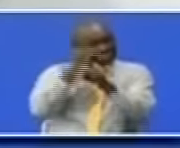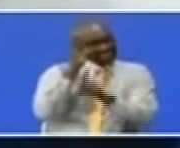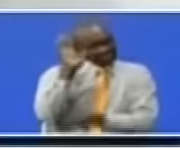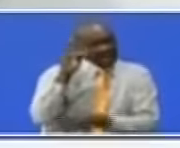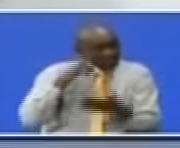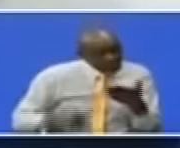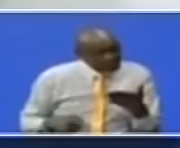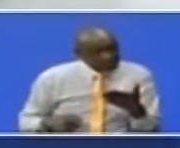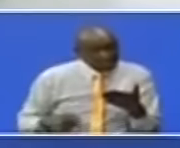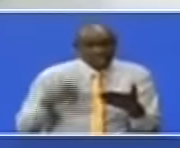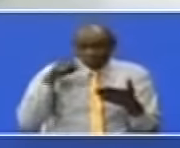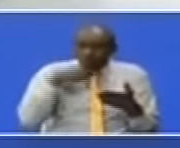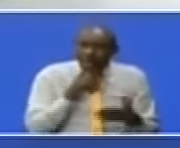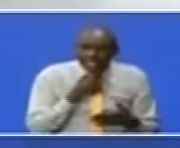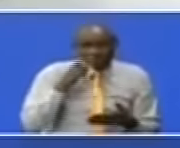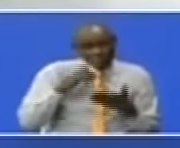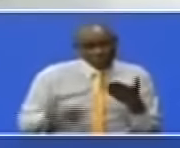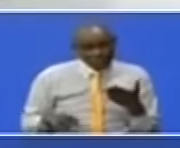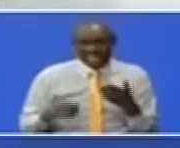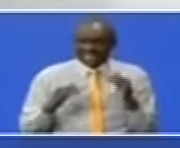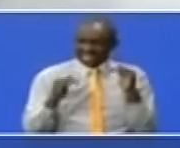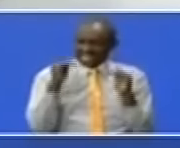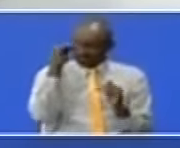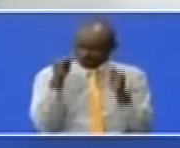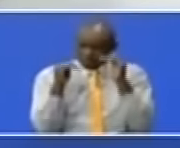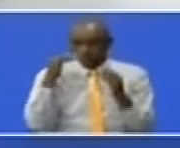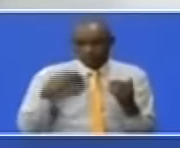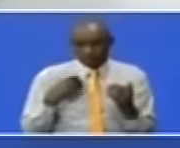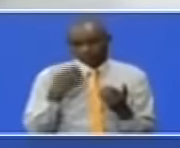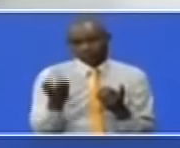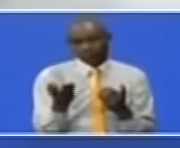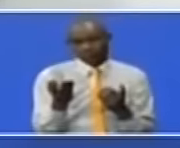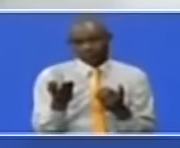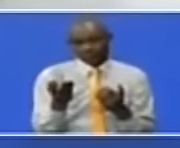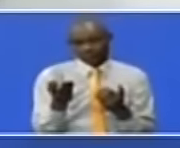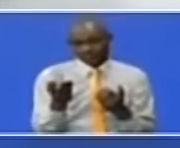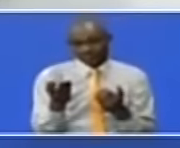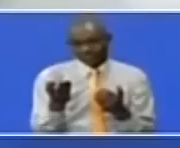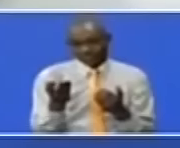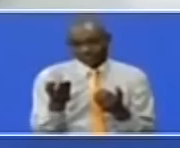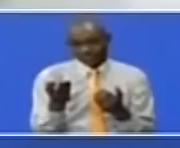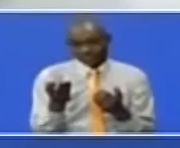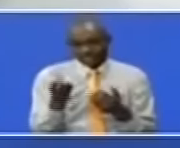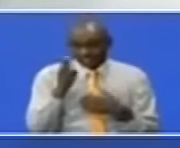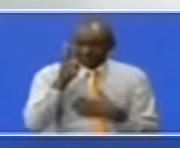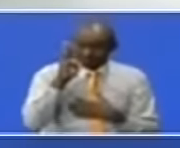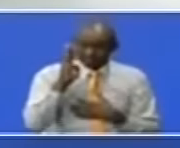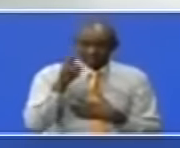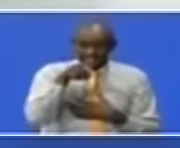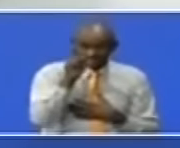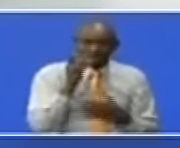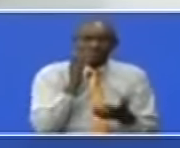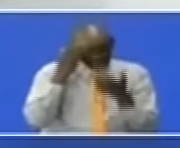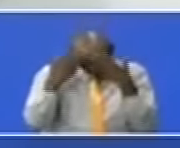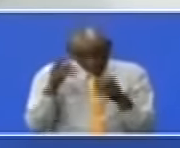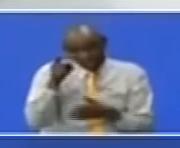to raise their level of credibility and thus legitimacy among the public. Has this by-election done anything? Well, we